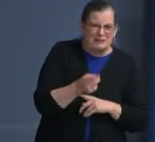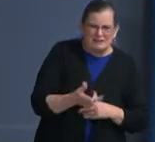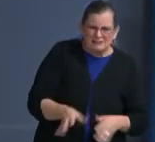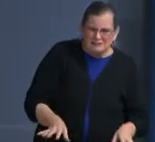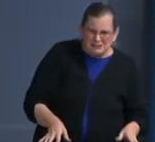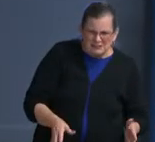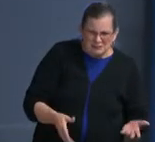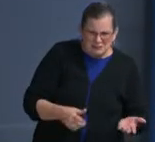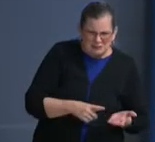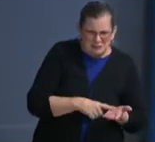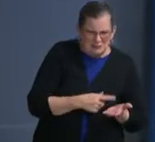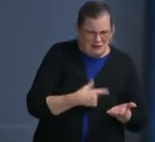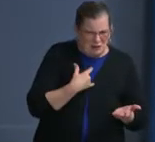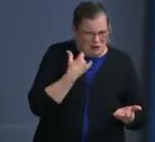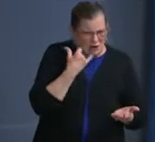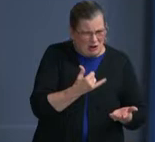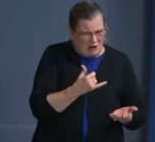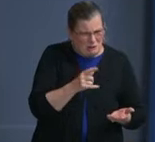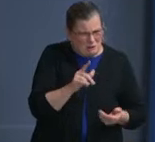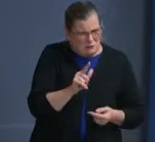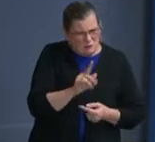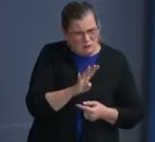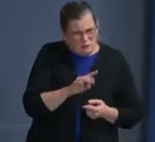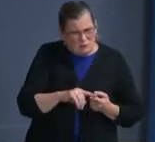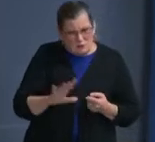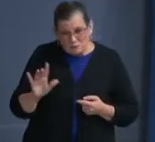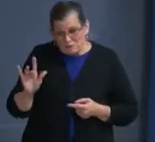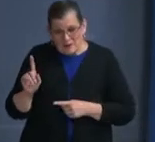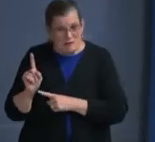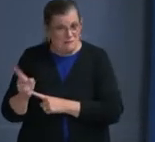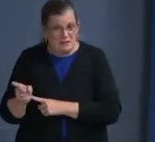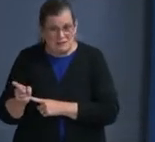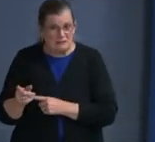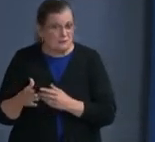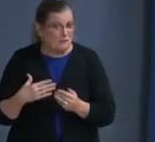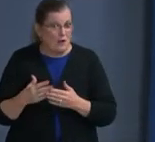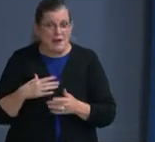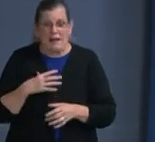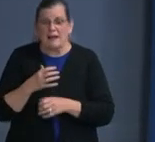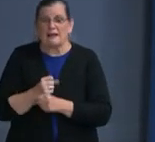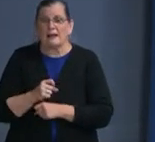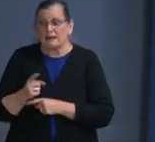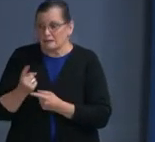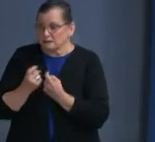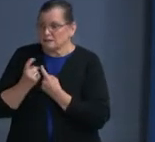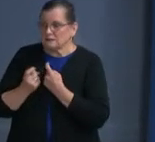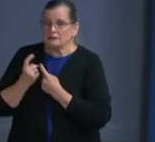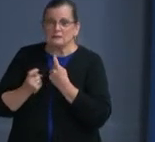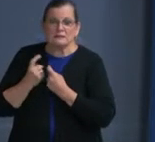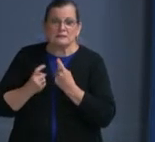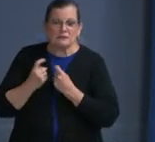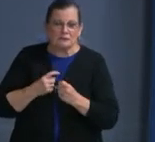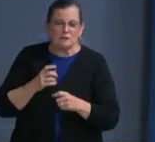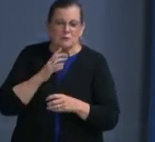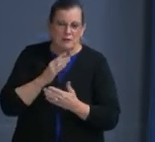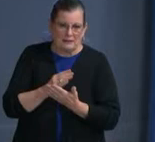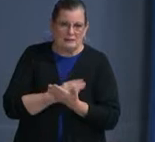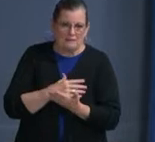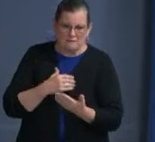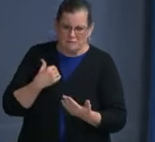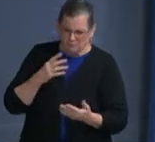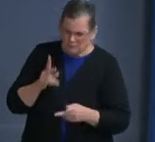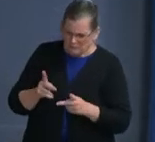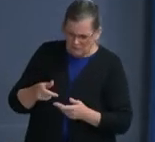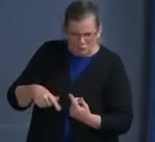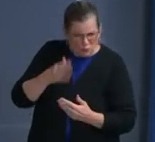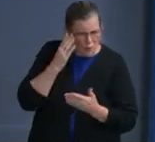sometimes 24, 25 minutes long before you even get to asking, now give me the list of the people you've been around. So